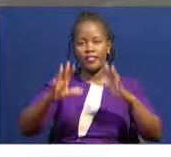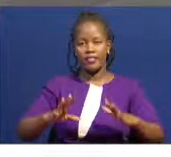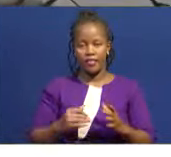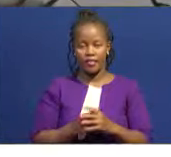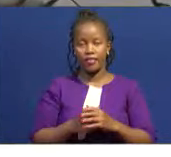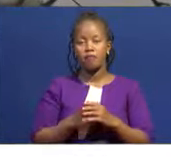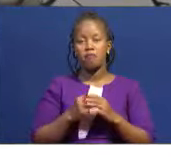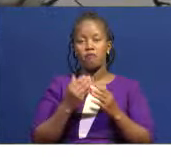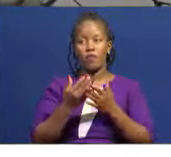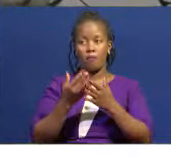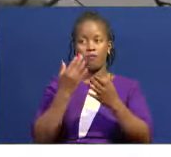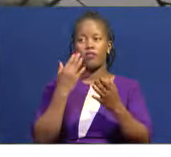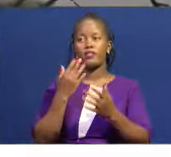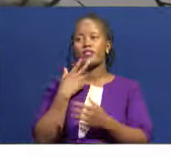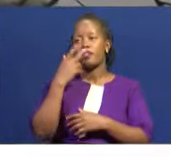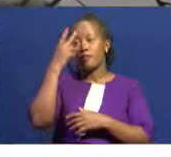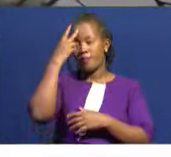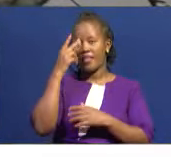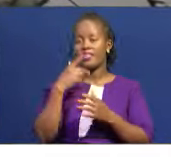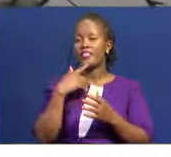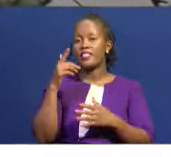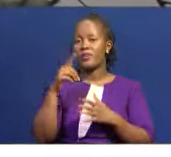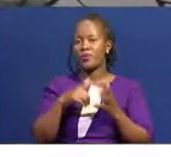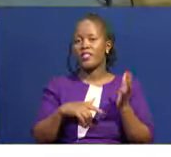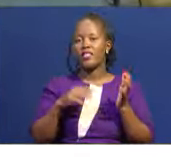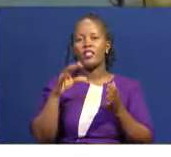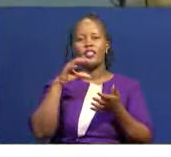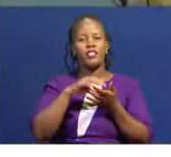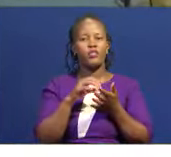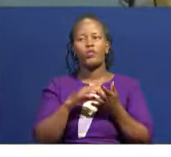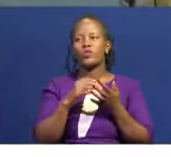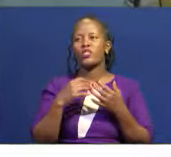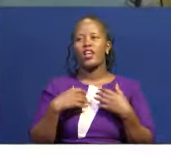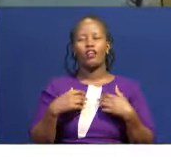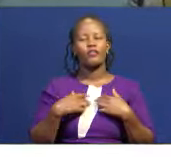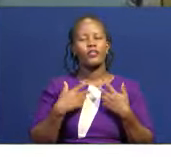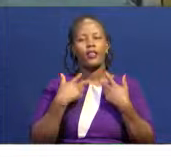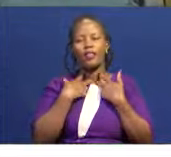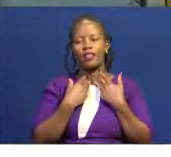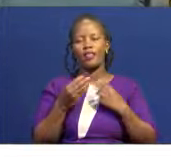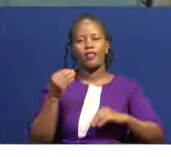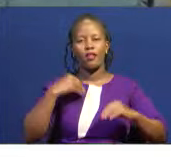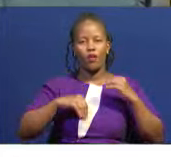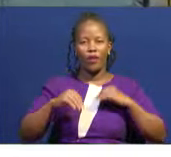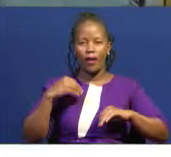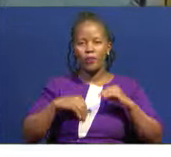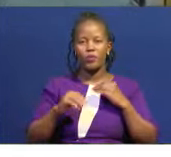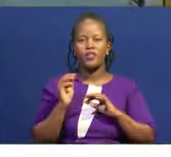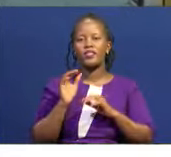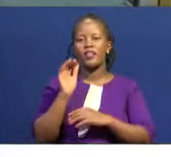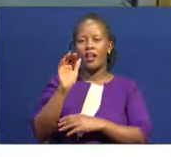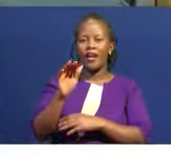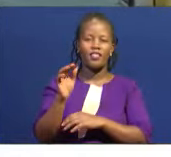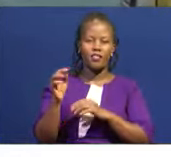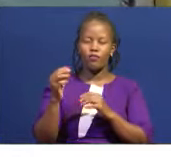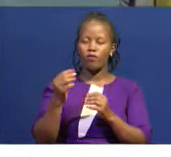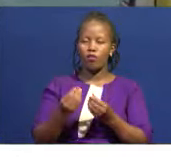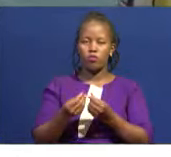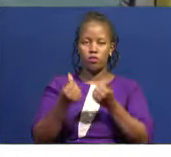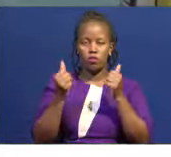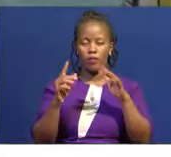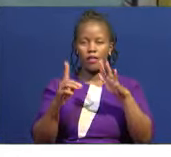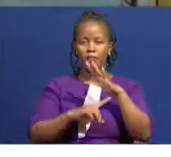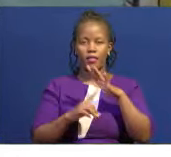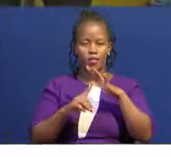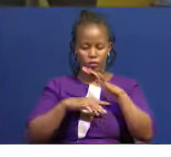media earlier today, the parents said the situation has resulted from embezzlement of funds, calling for swift intervention by the Ministry